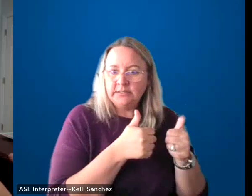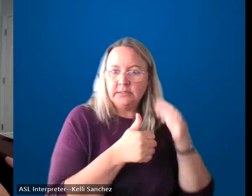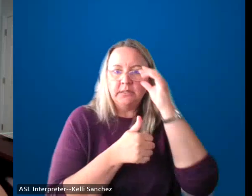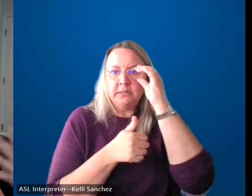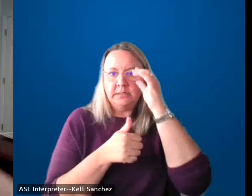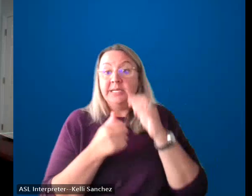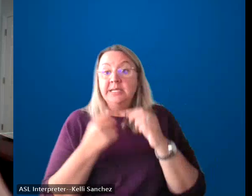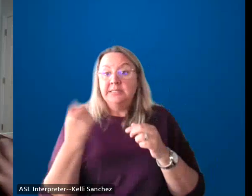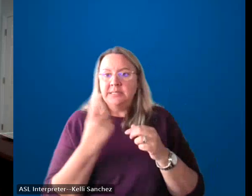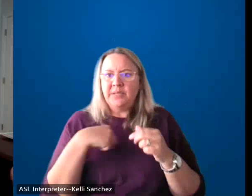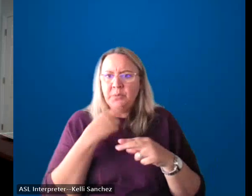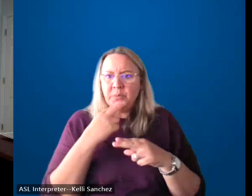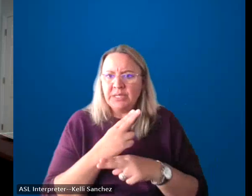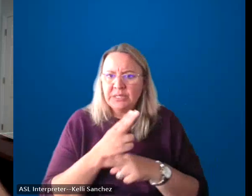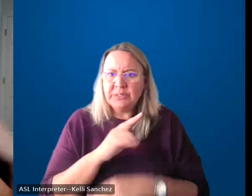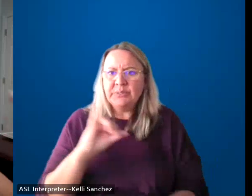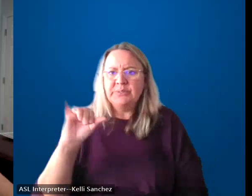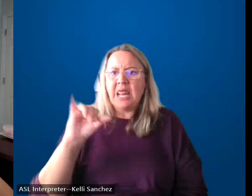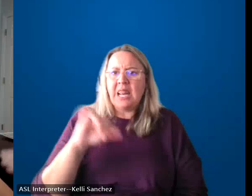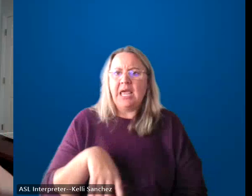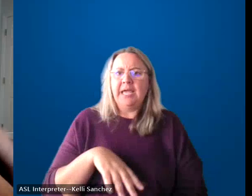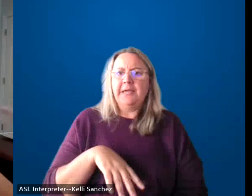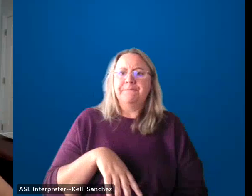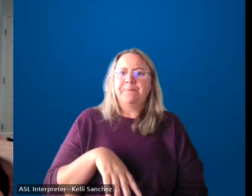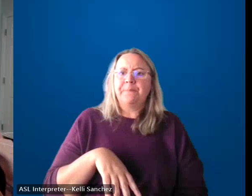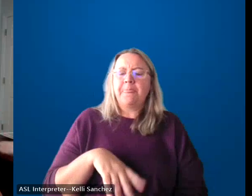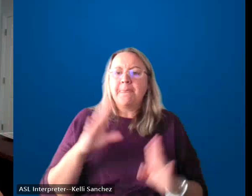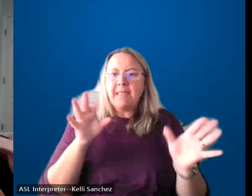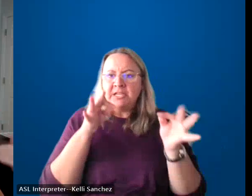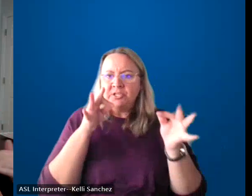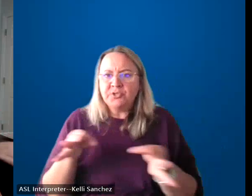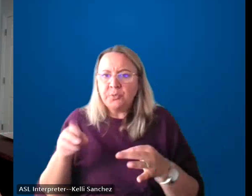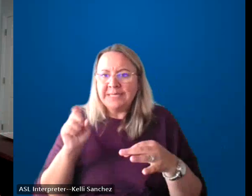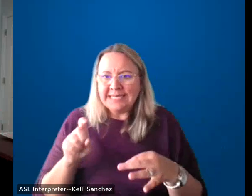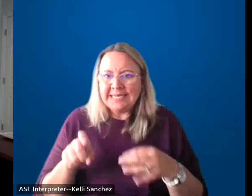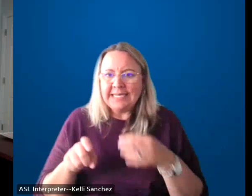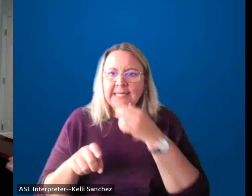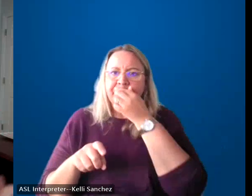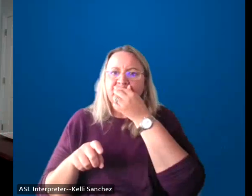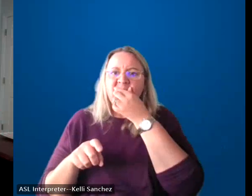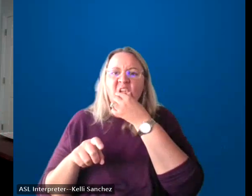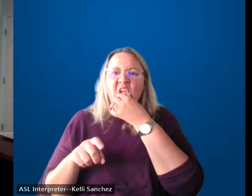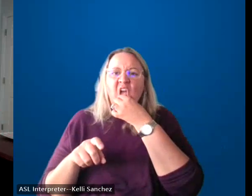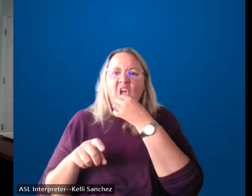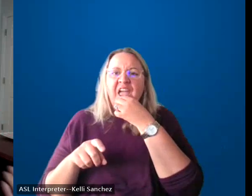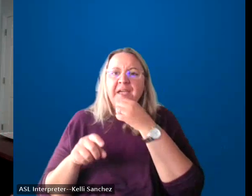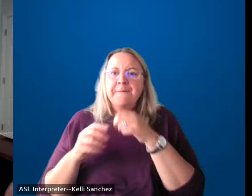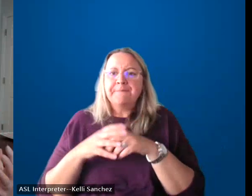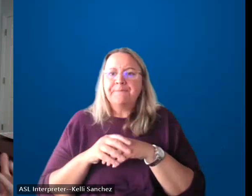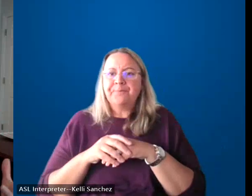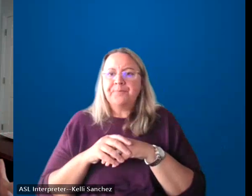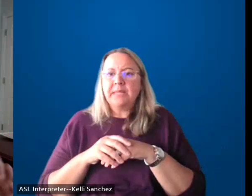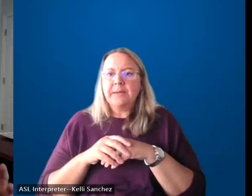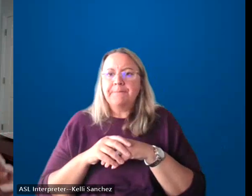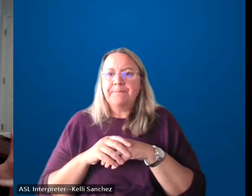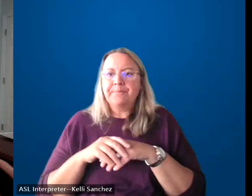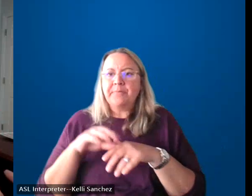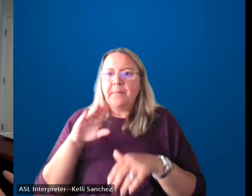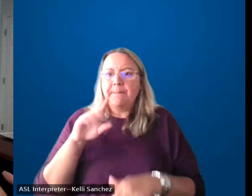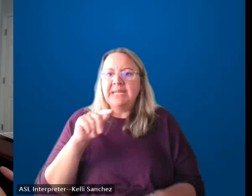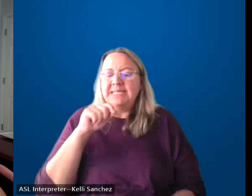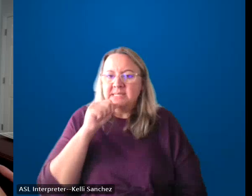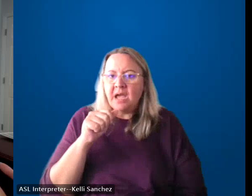something that we use, right, like ASAM, that helps us to sort of determine need in some meaningful way. But it's not a